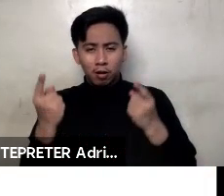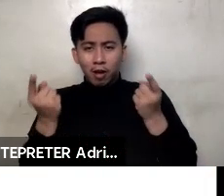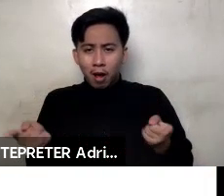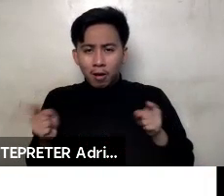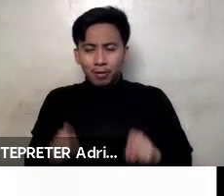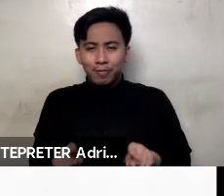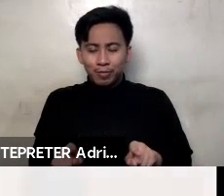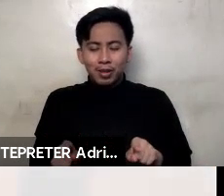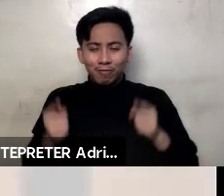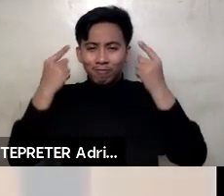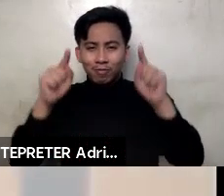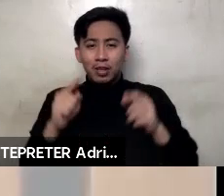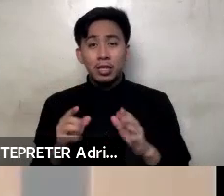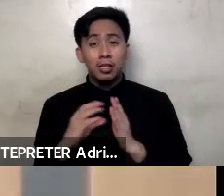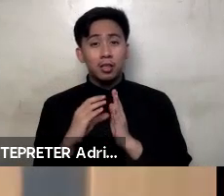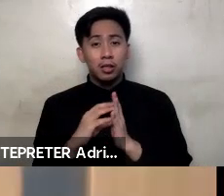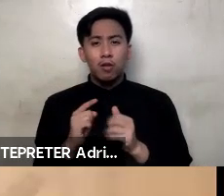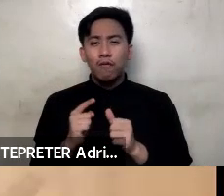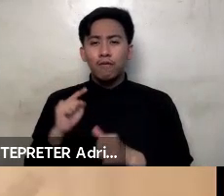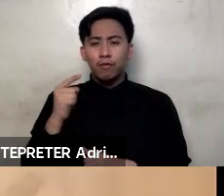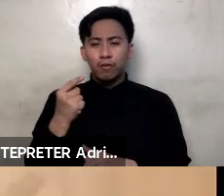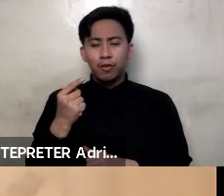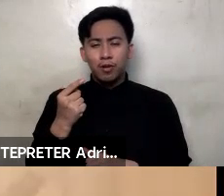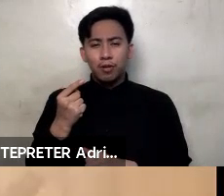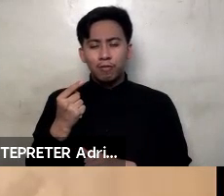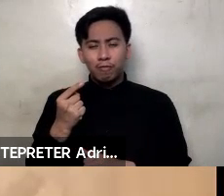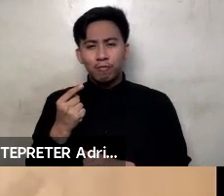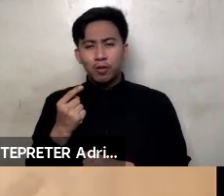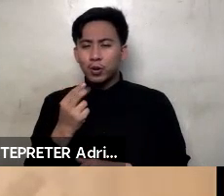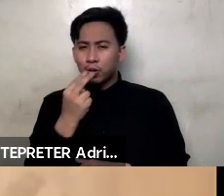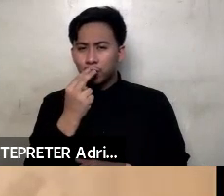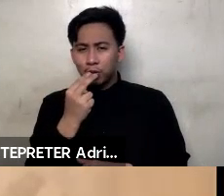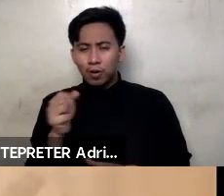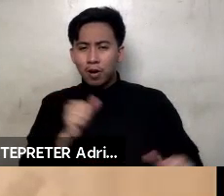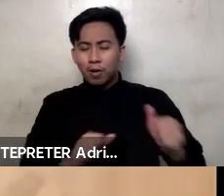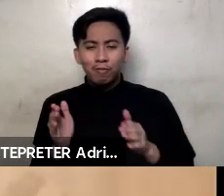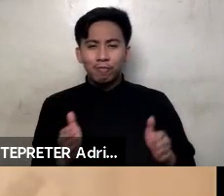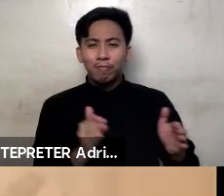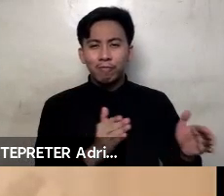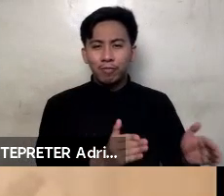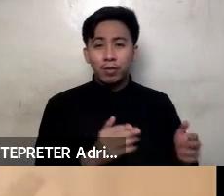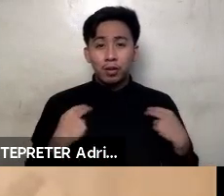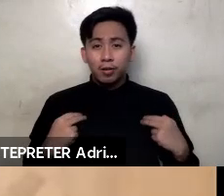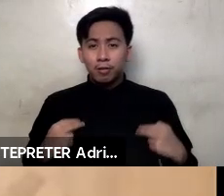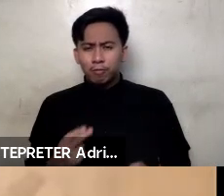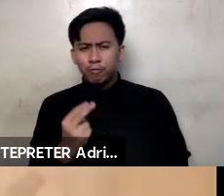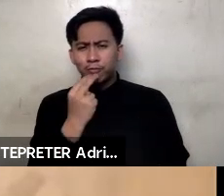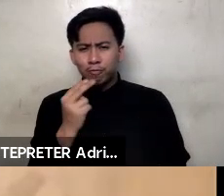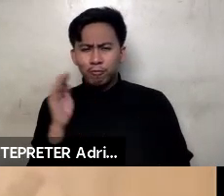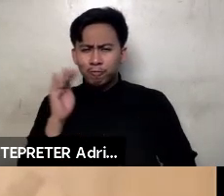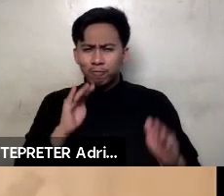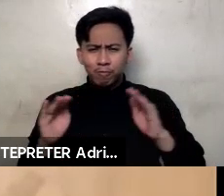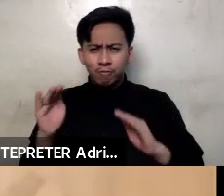the city's first ever comprehensive City Nutrition Action Plan. Health and nutrition issues